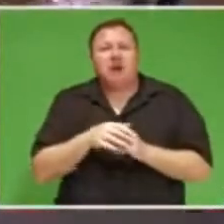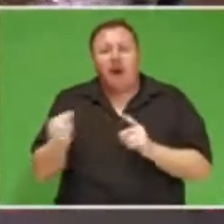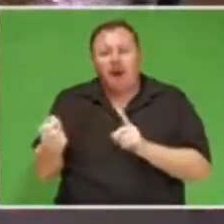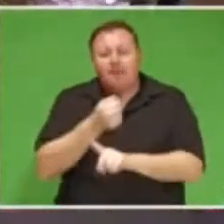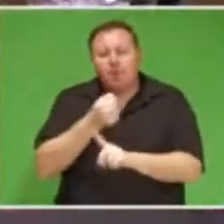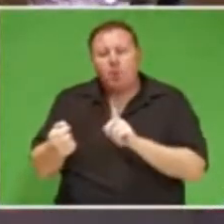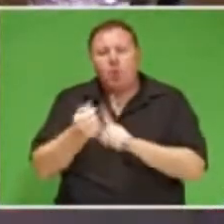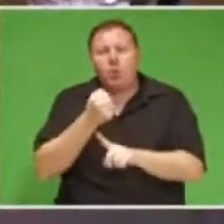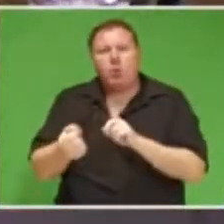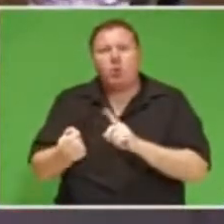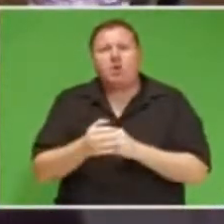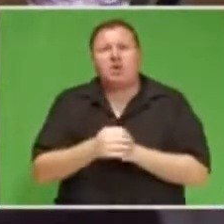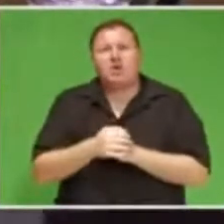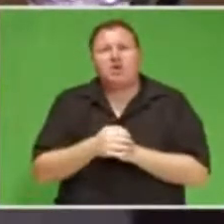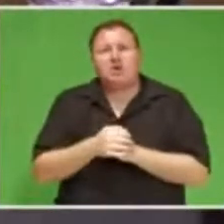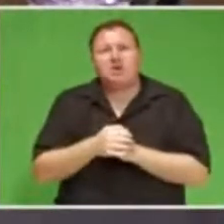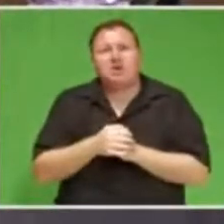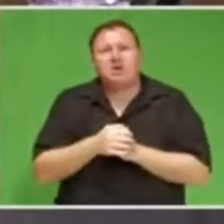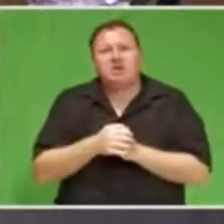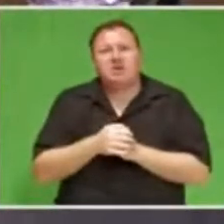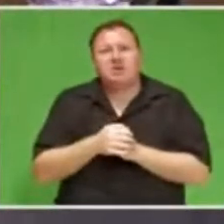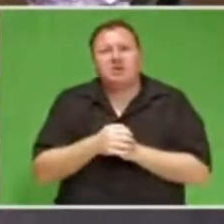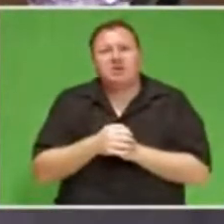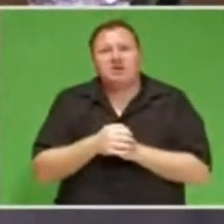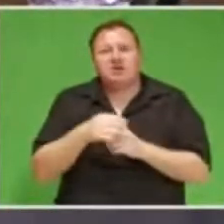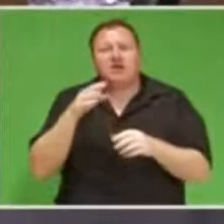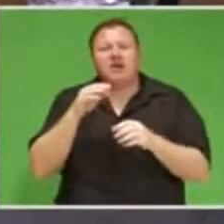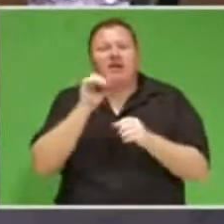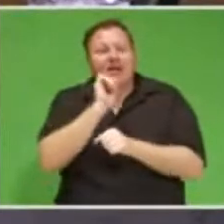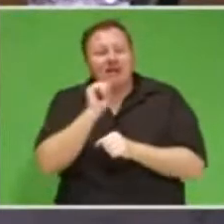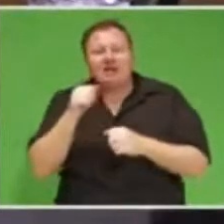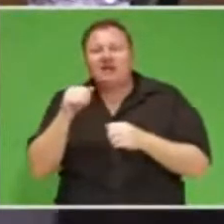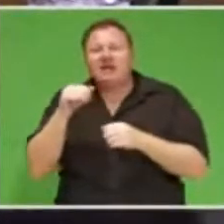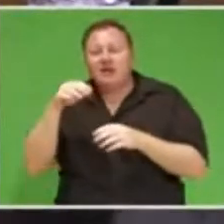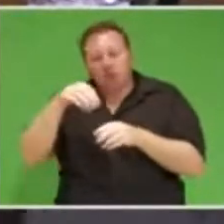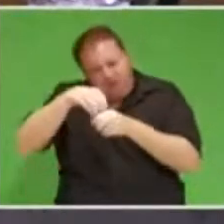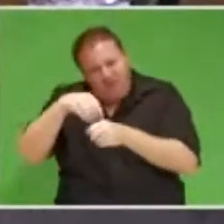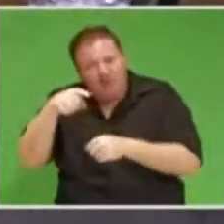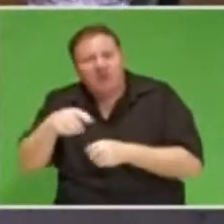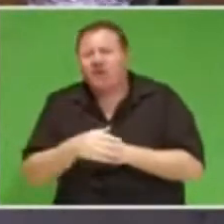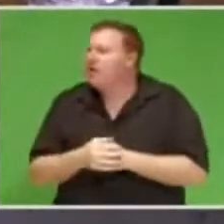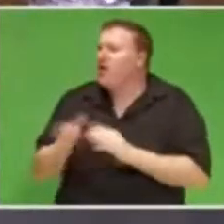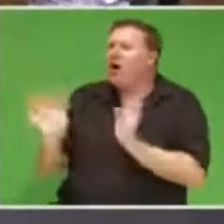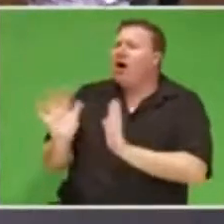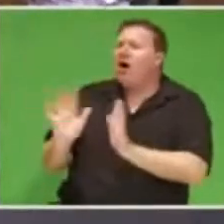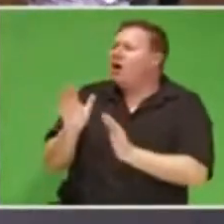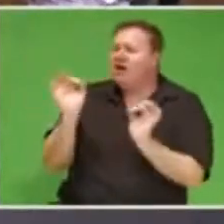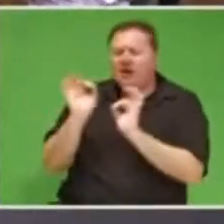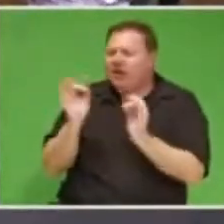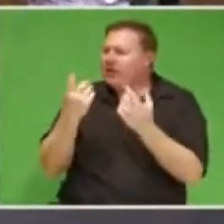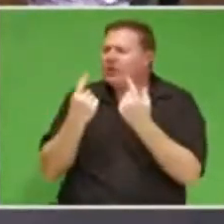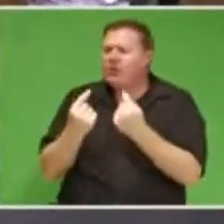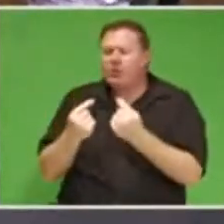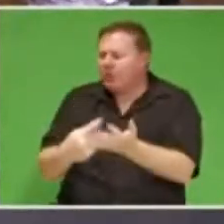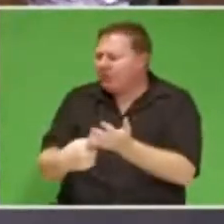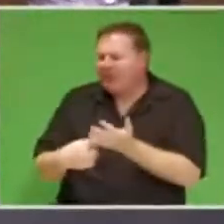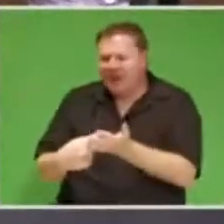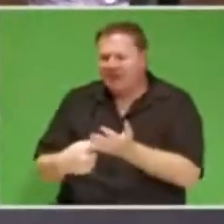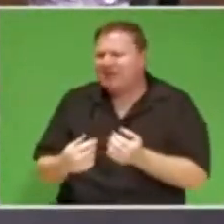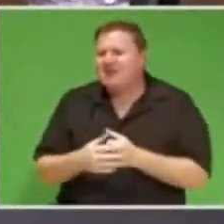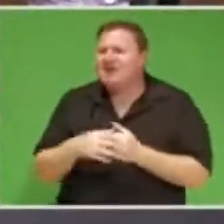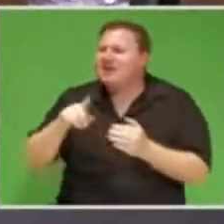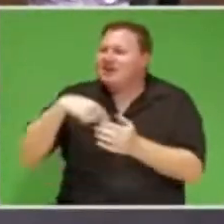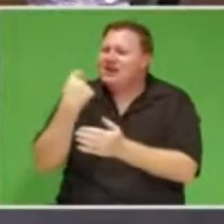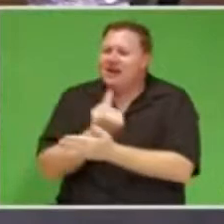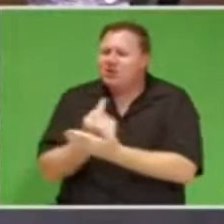of order. Kwesandla sakhe. Honorable Member, you are out of order. This has nothing to do with the debate. Next week,